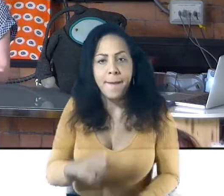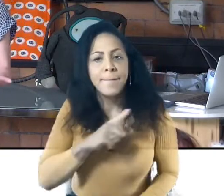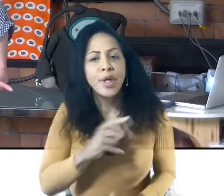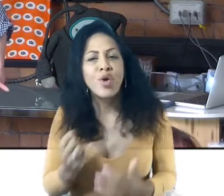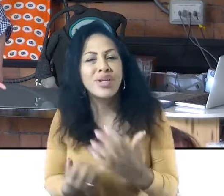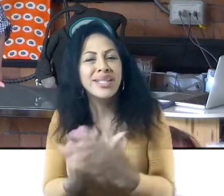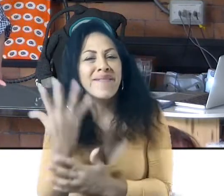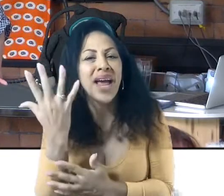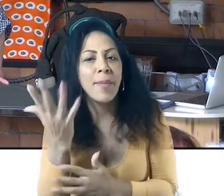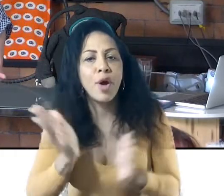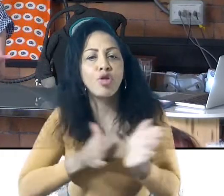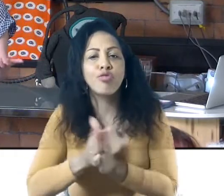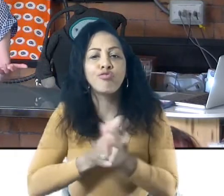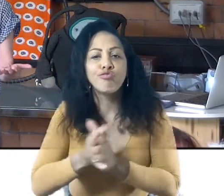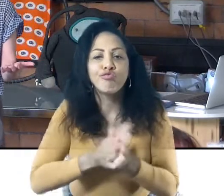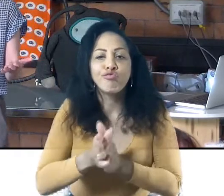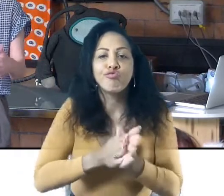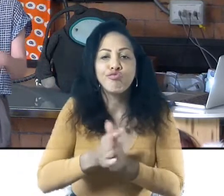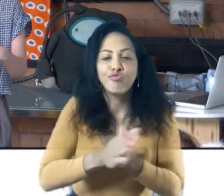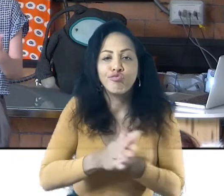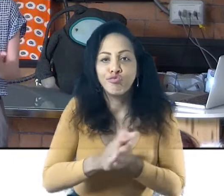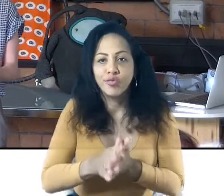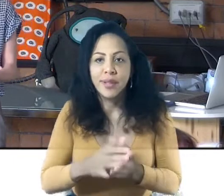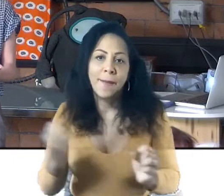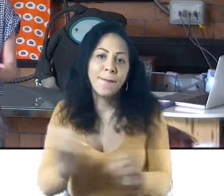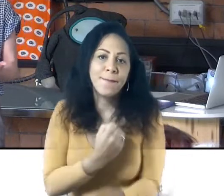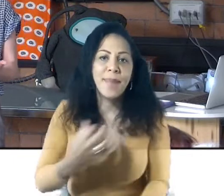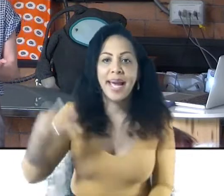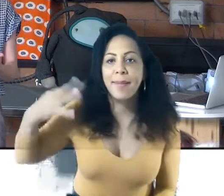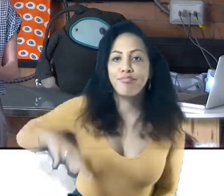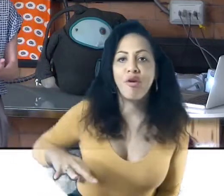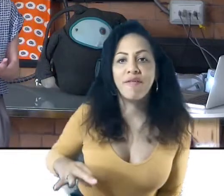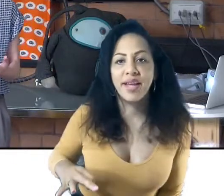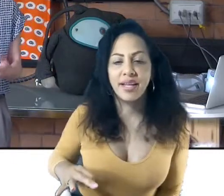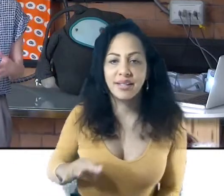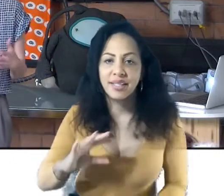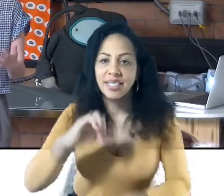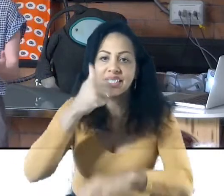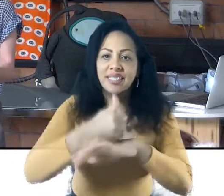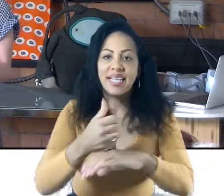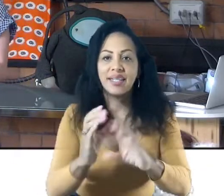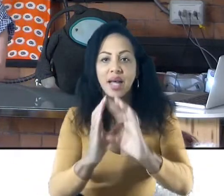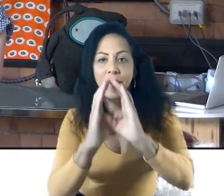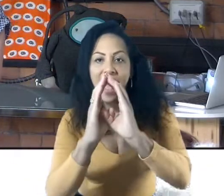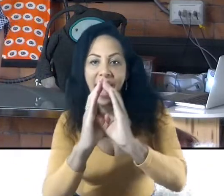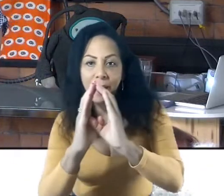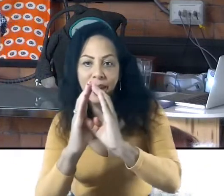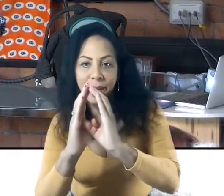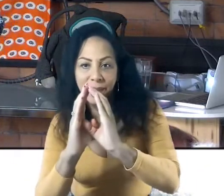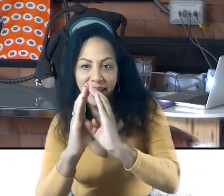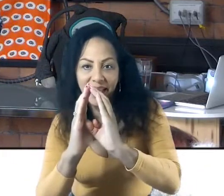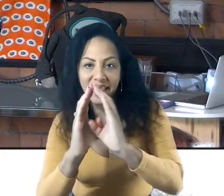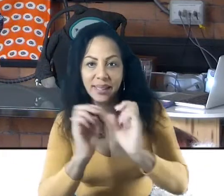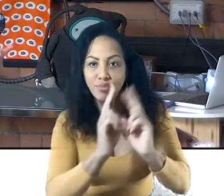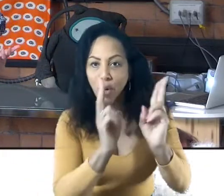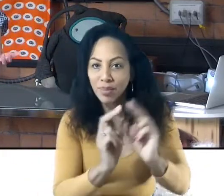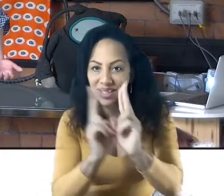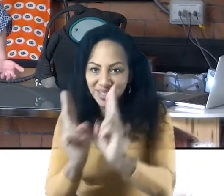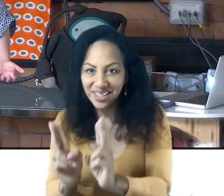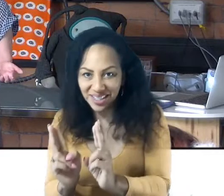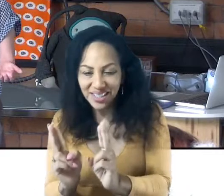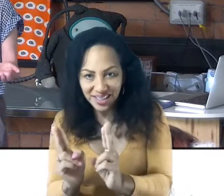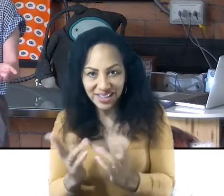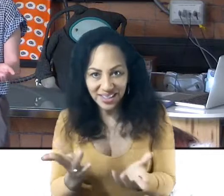seen this as an investment opportunity, as a place to set up Airbnbs and actually be a kind of place